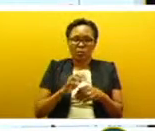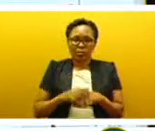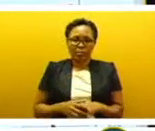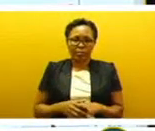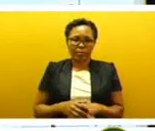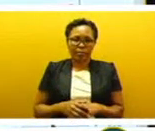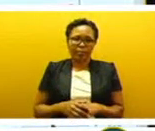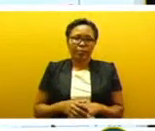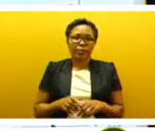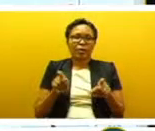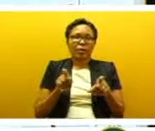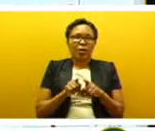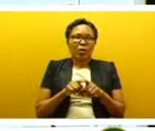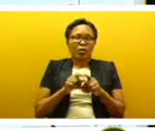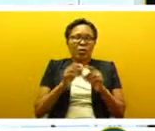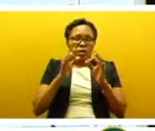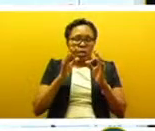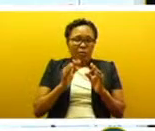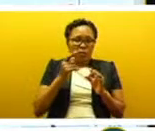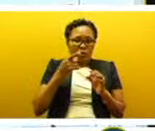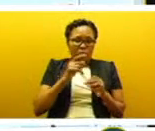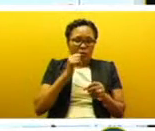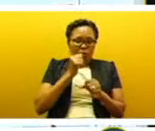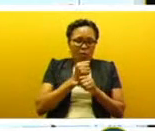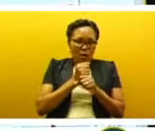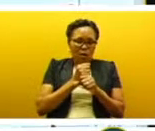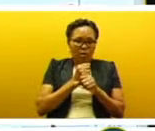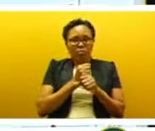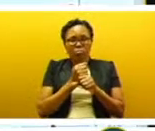And also, if you went by my working of